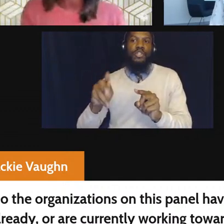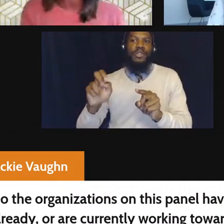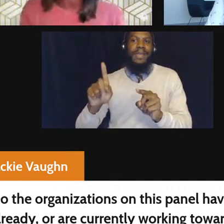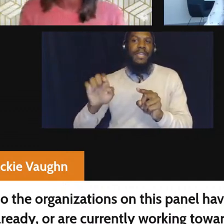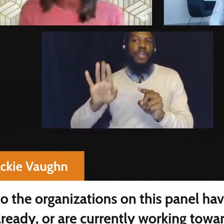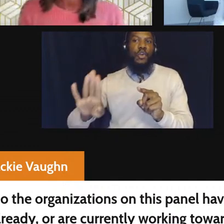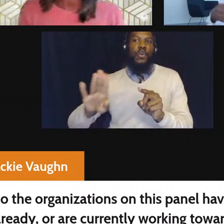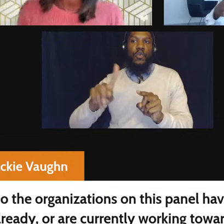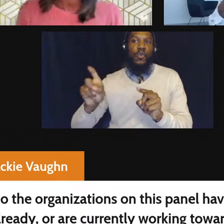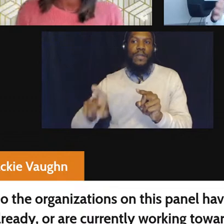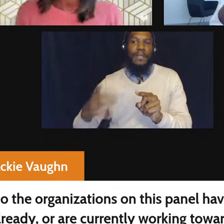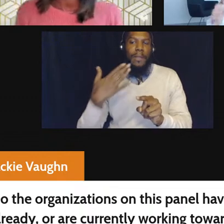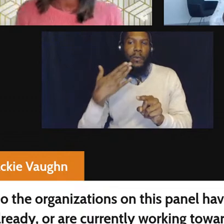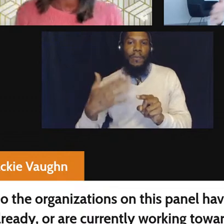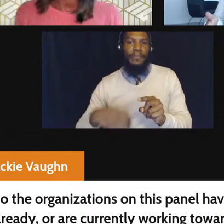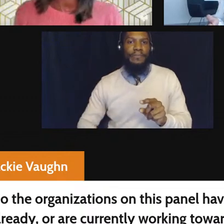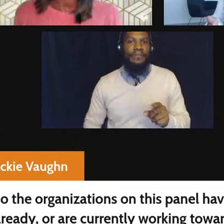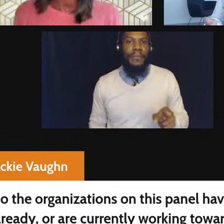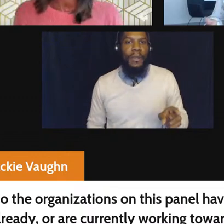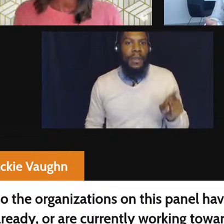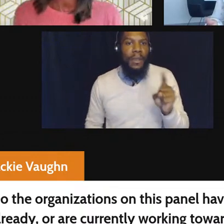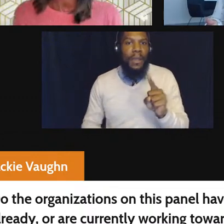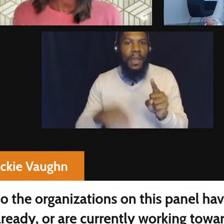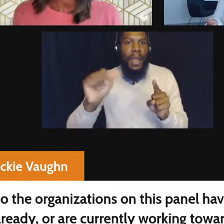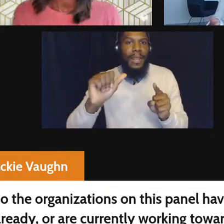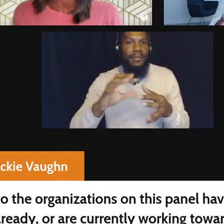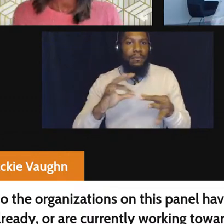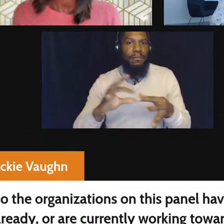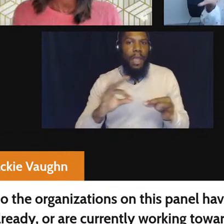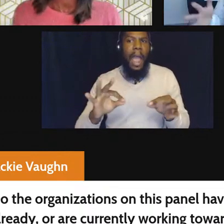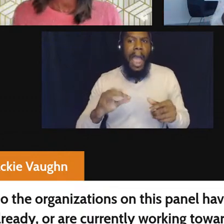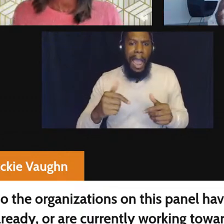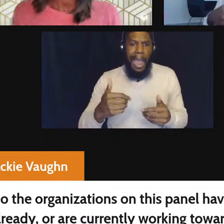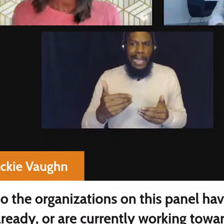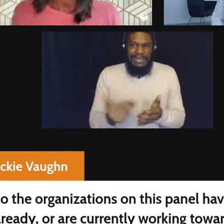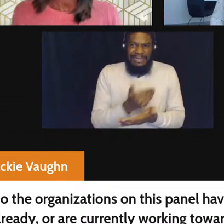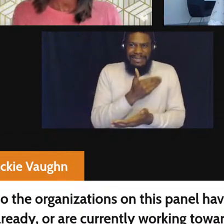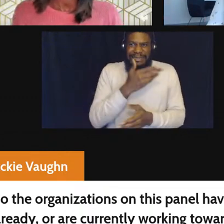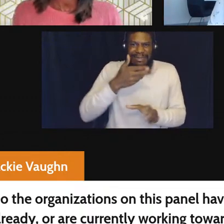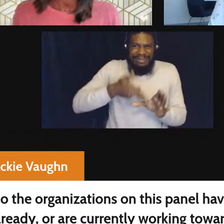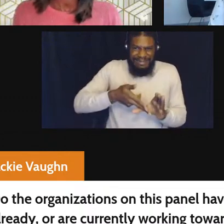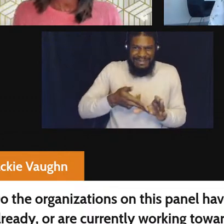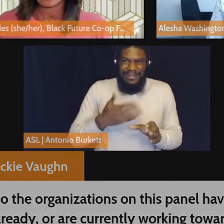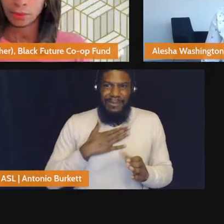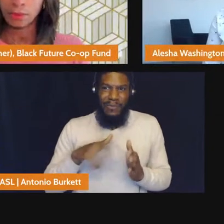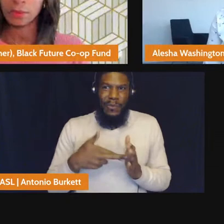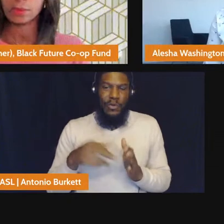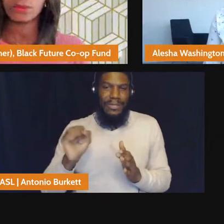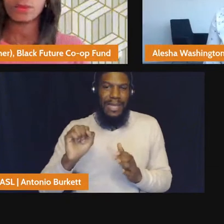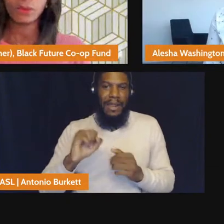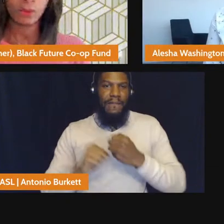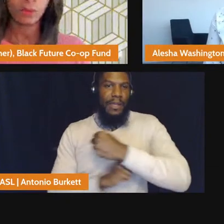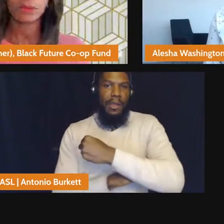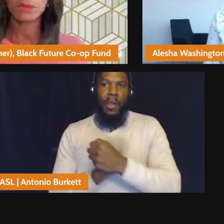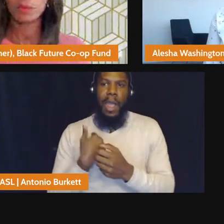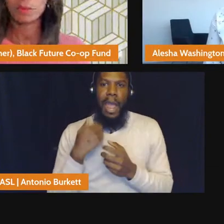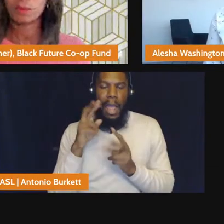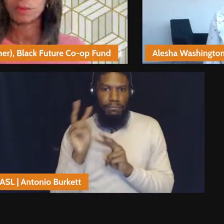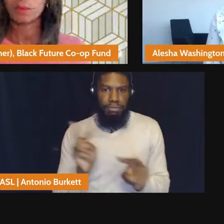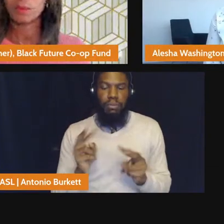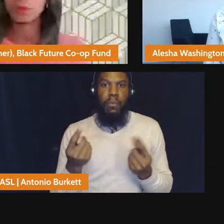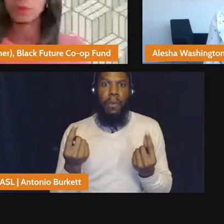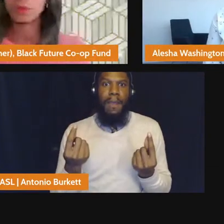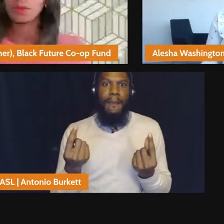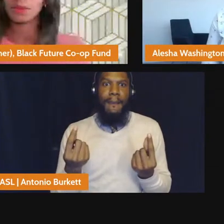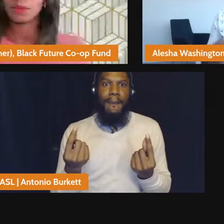So, you know, I'm just several months into my role at Seattle Foundation, and kind of what I've observed quickly is I don't